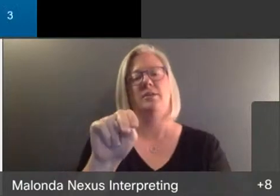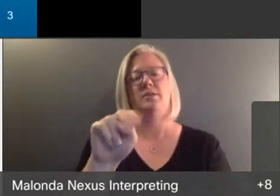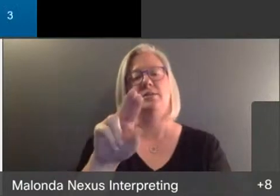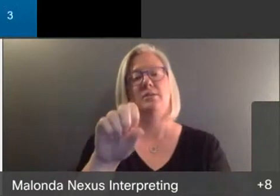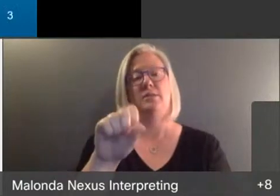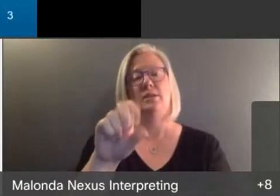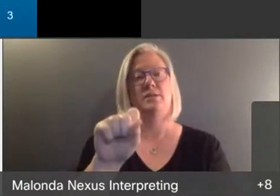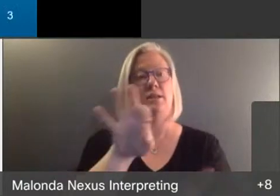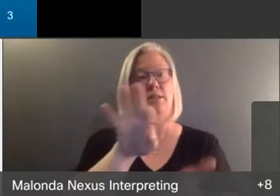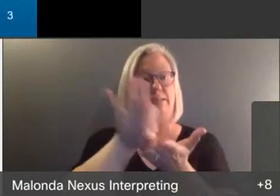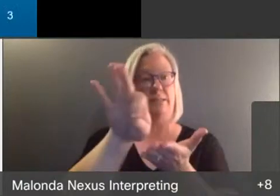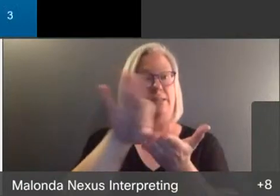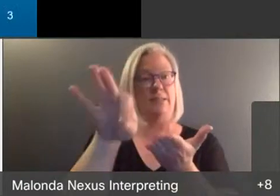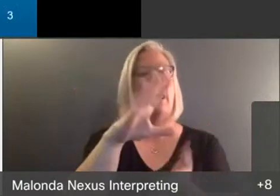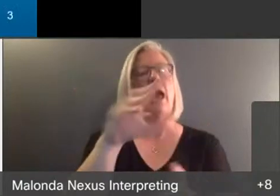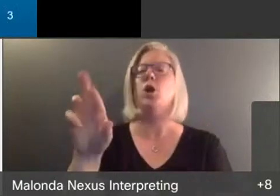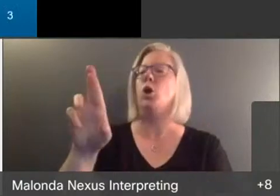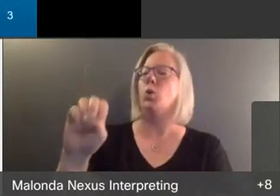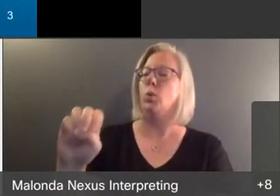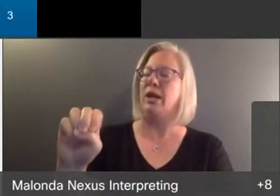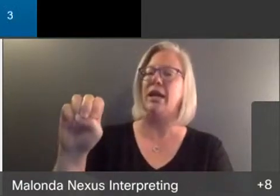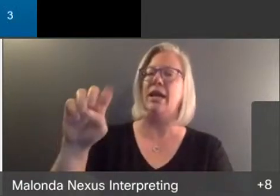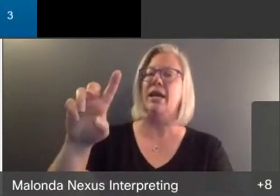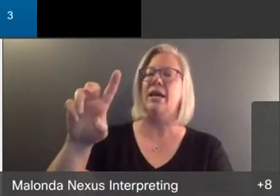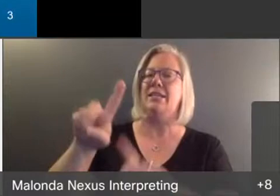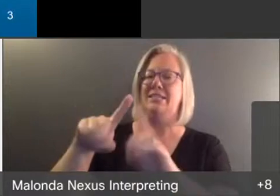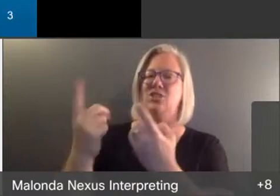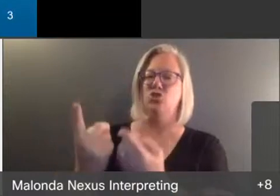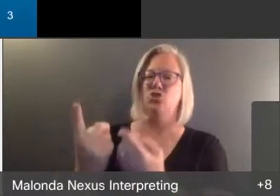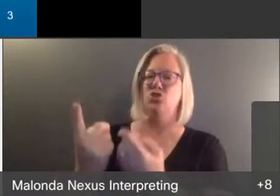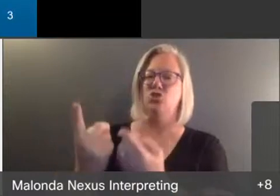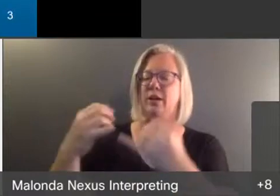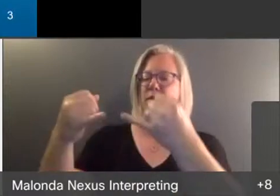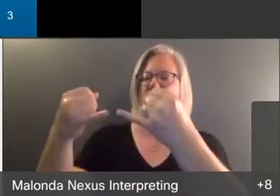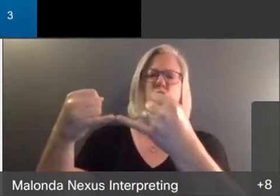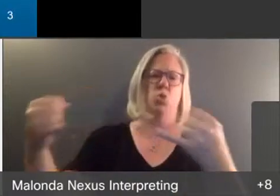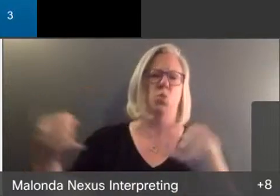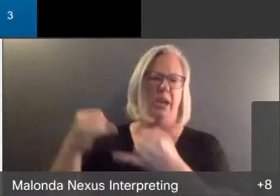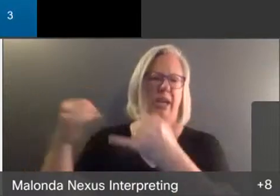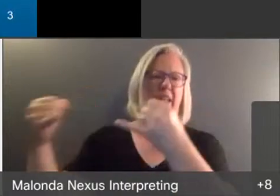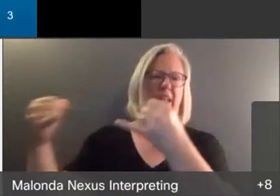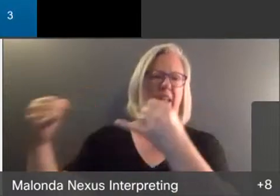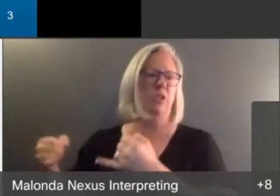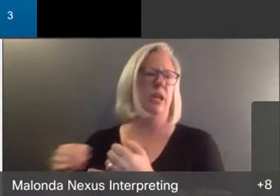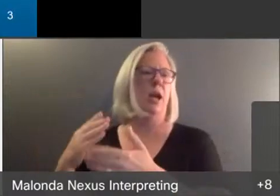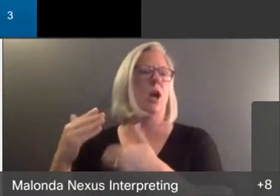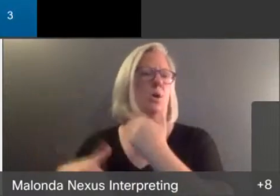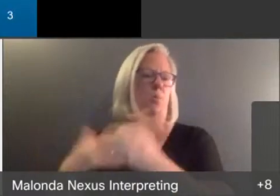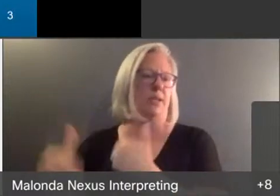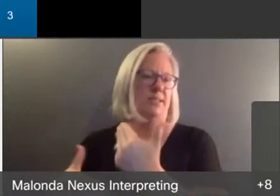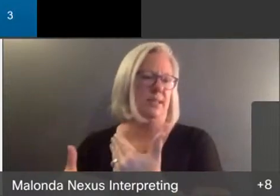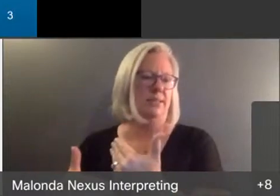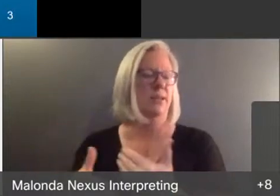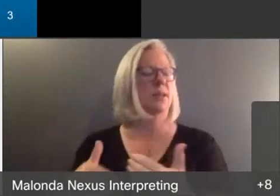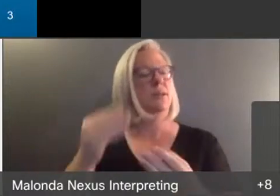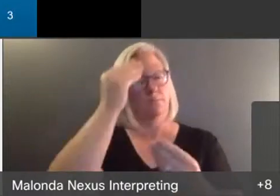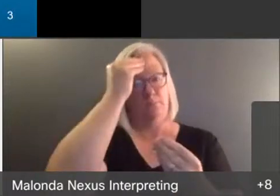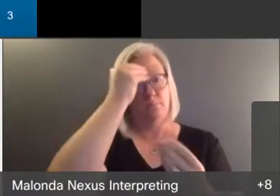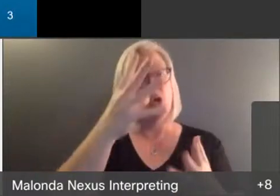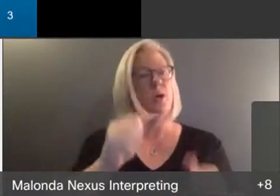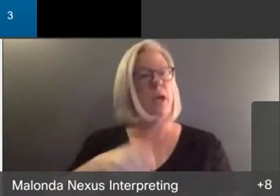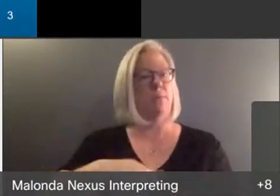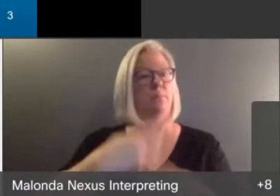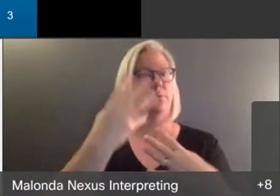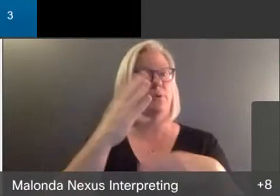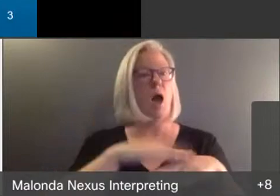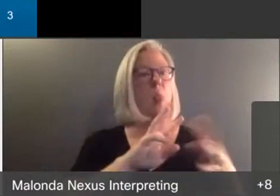off with letting everyone know that this presentation is available online. If you visit the Kansas Legislature website and visit either the page